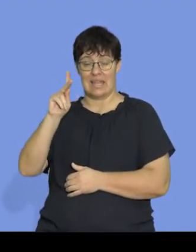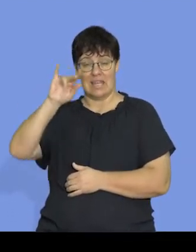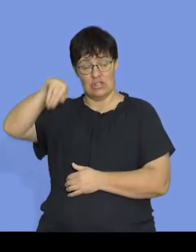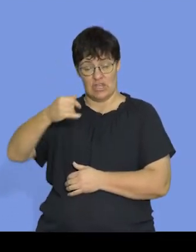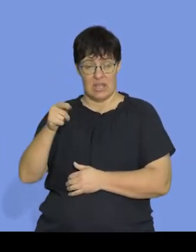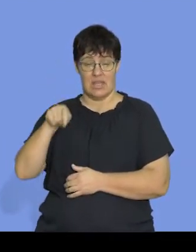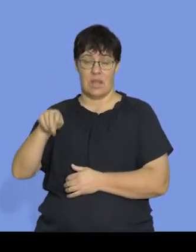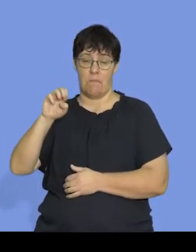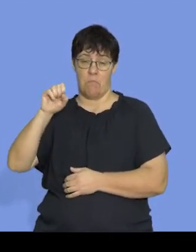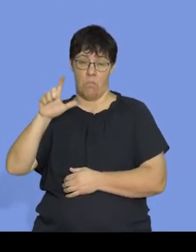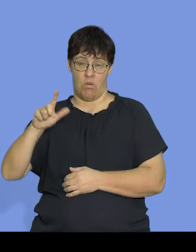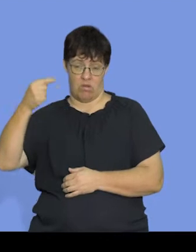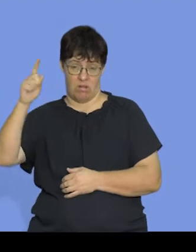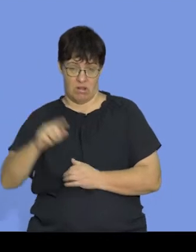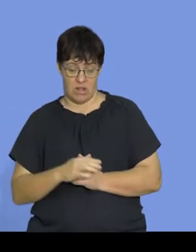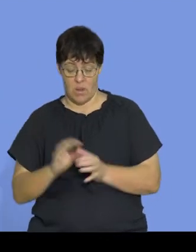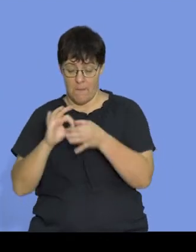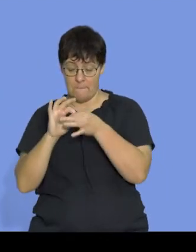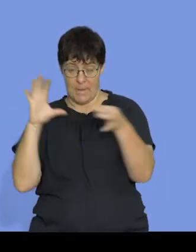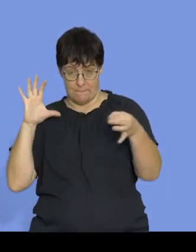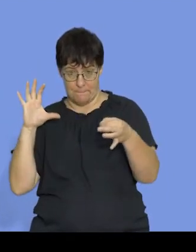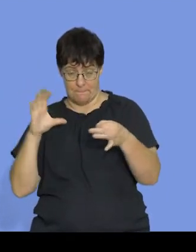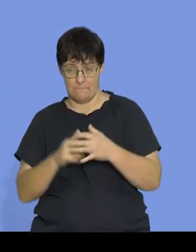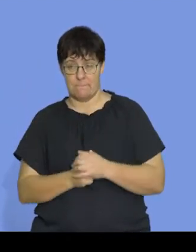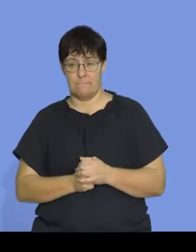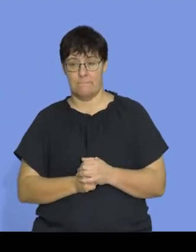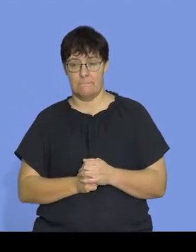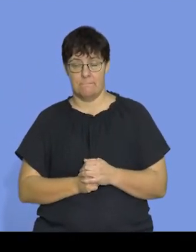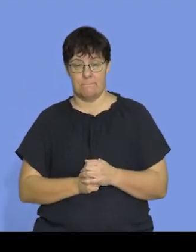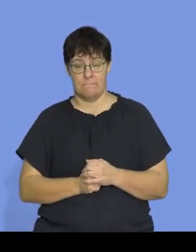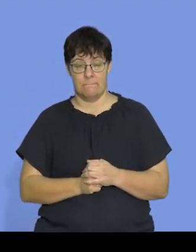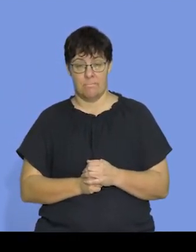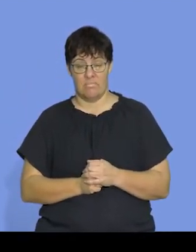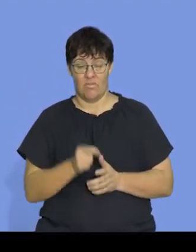For us to break this bond per mole of this substance, we need